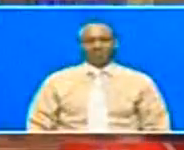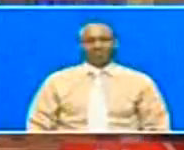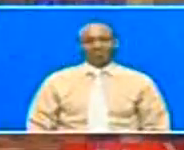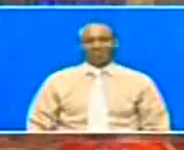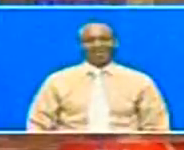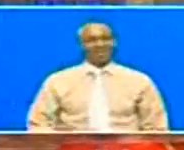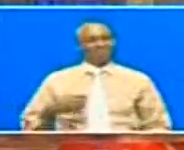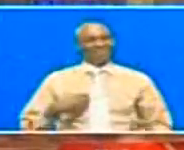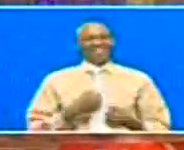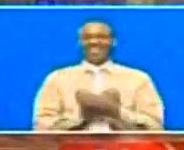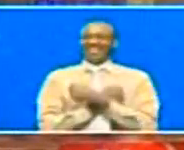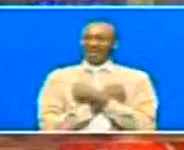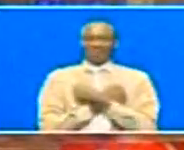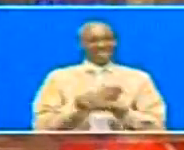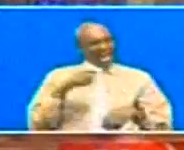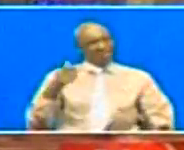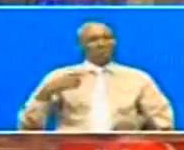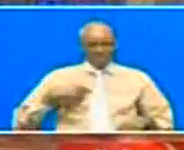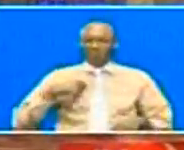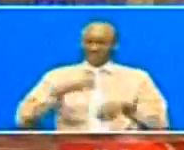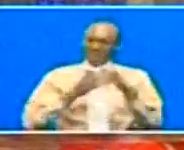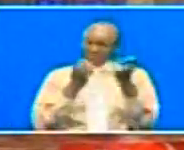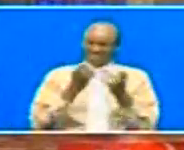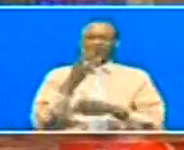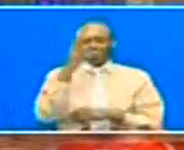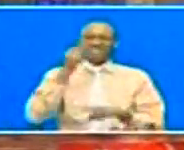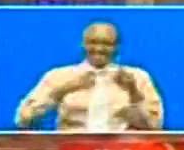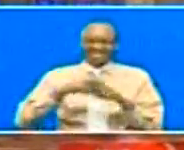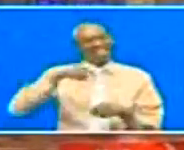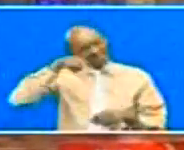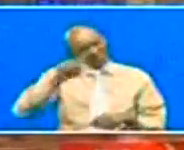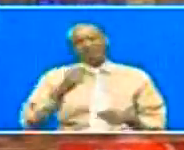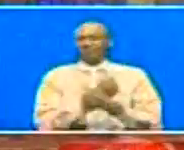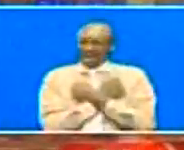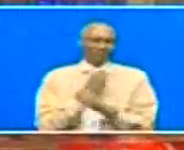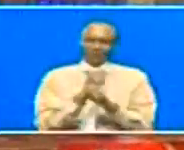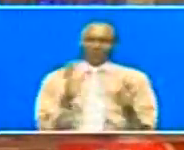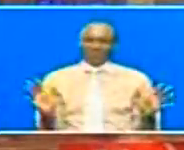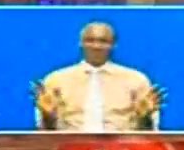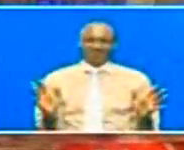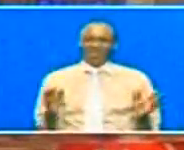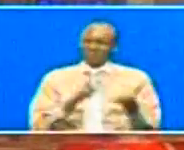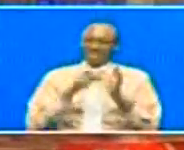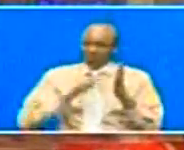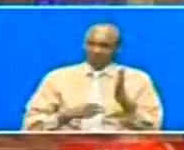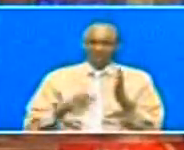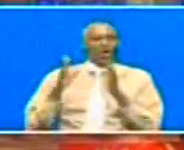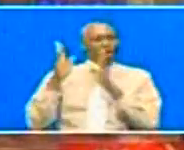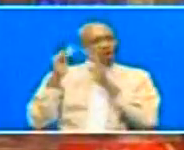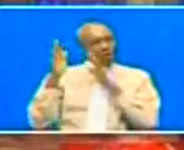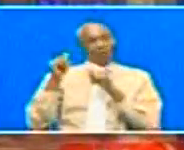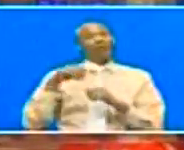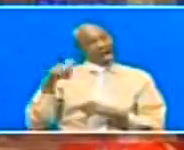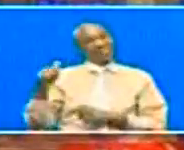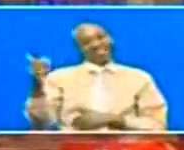I love it when some people have been in this business for 40 years and still loving it. That means there's a lot of hope for many of